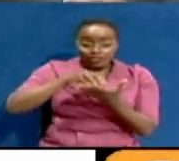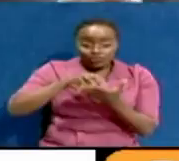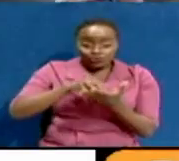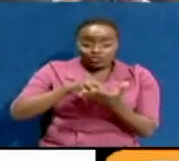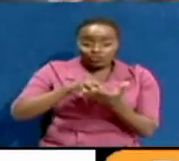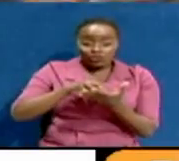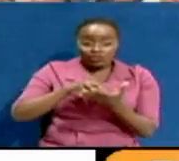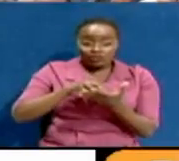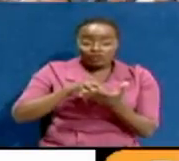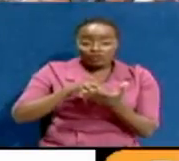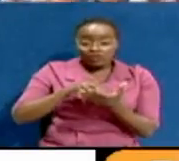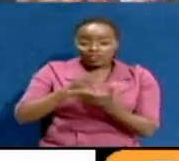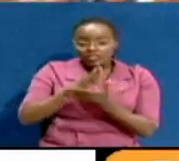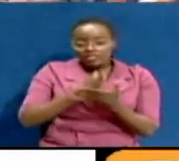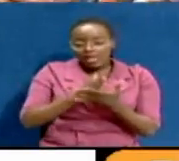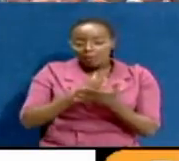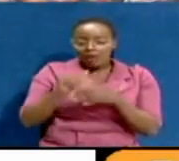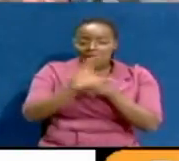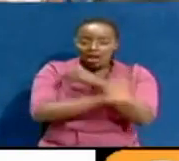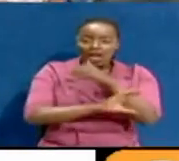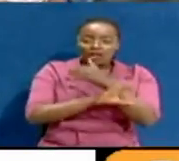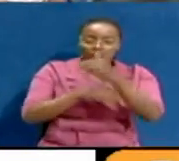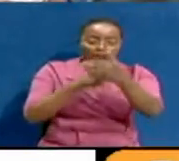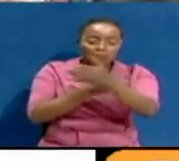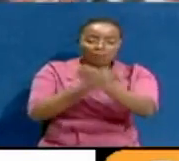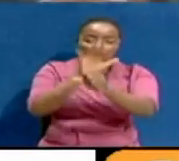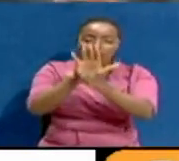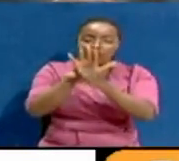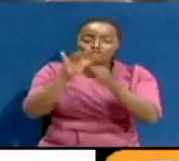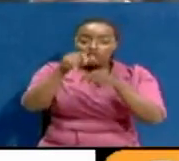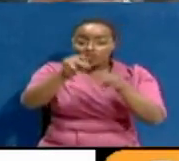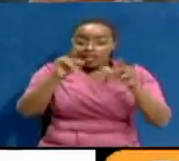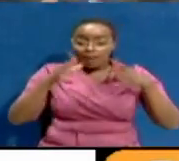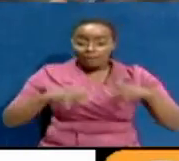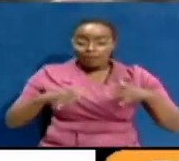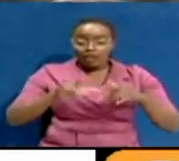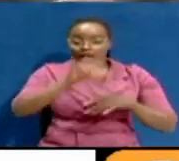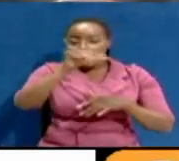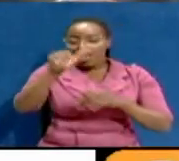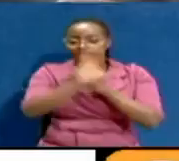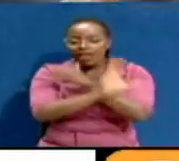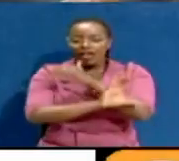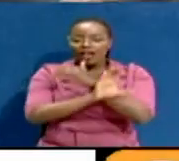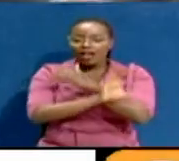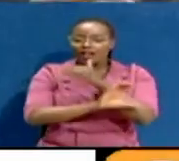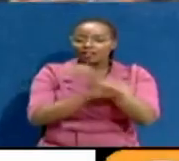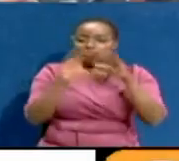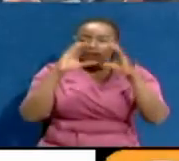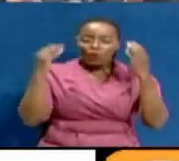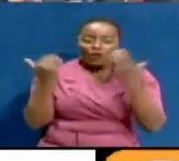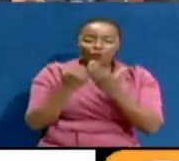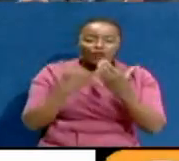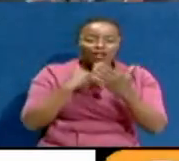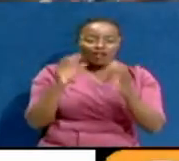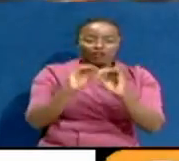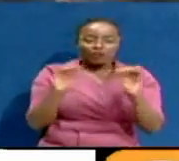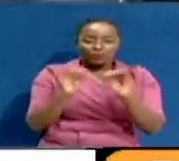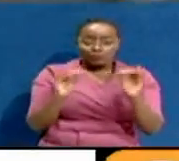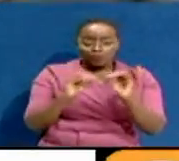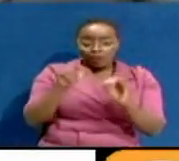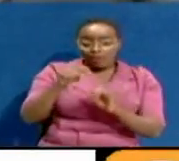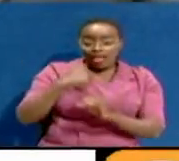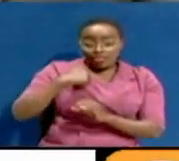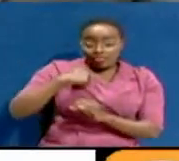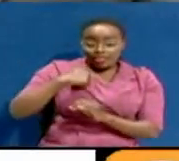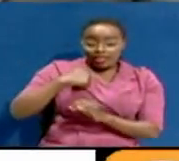where some countries will have vaccinated the majority of their population. There'll be other bits of the world which will not have. And I think there has